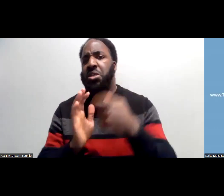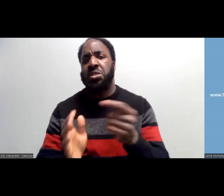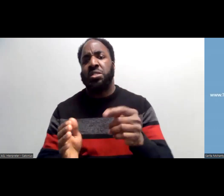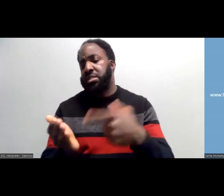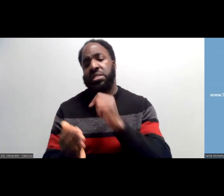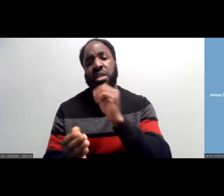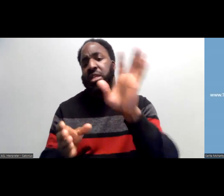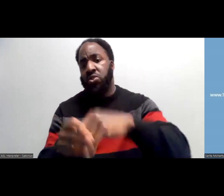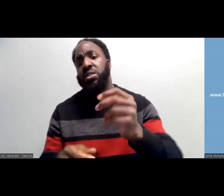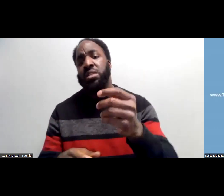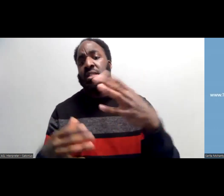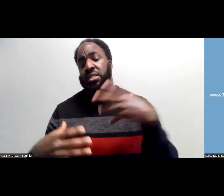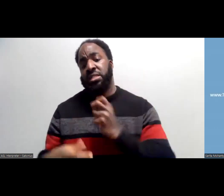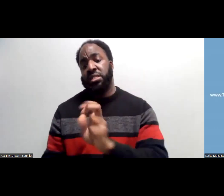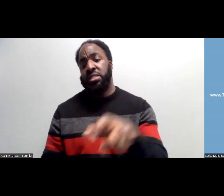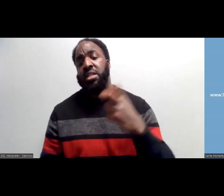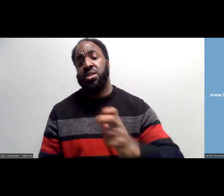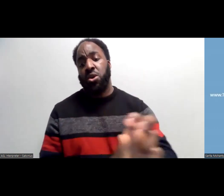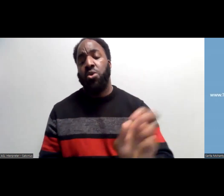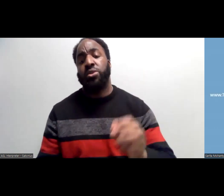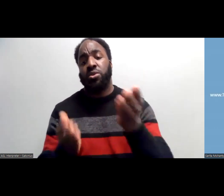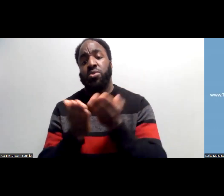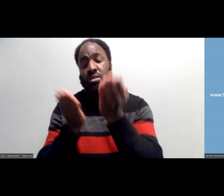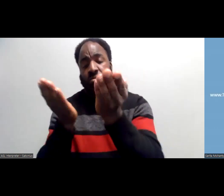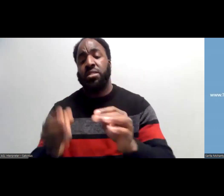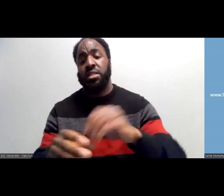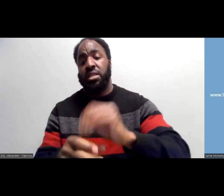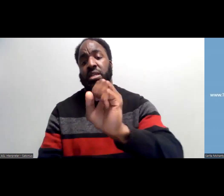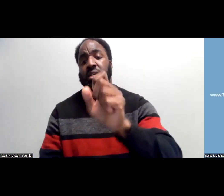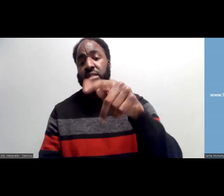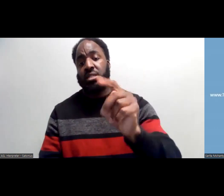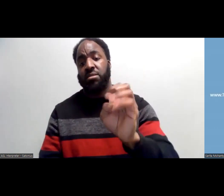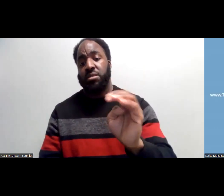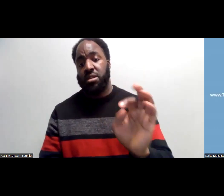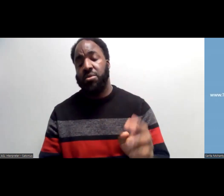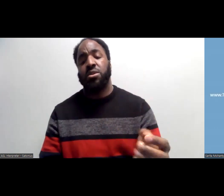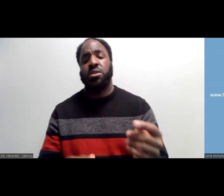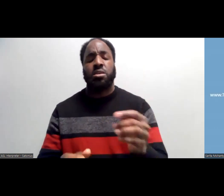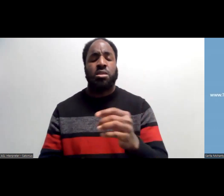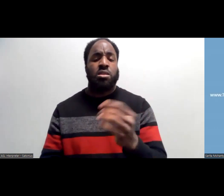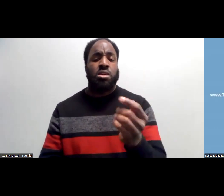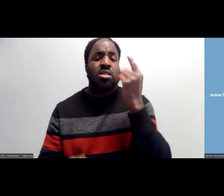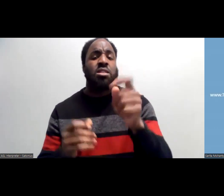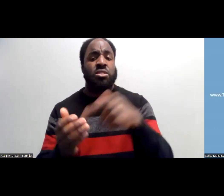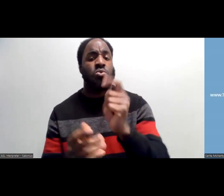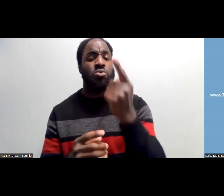stakeholder recommendations and in September, and is one of the reasons why the Office of Medicare